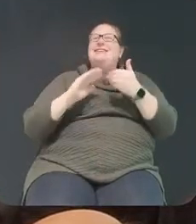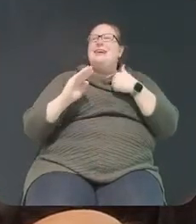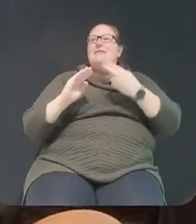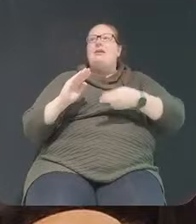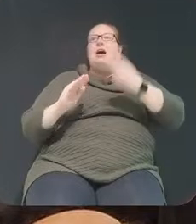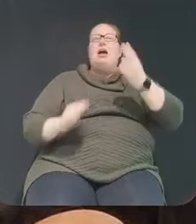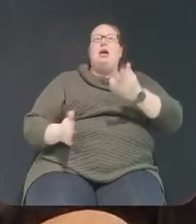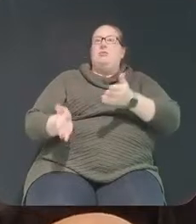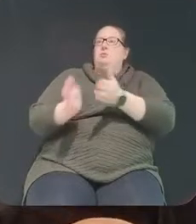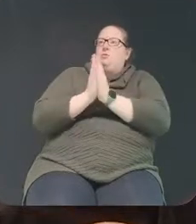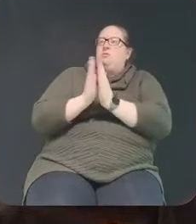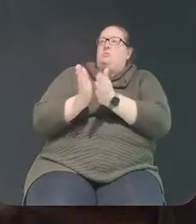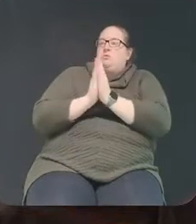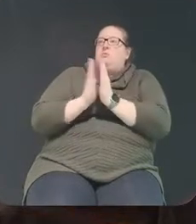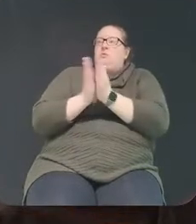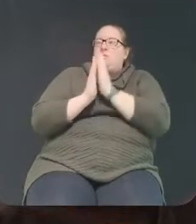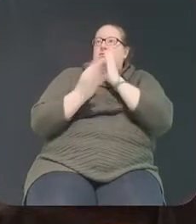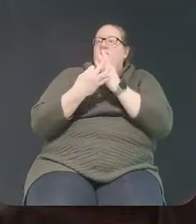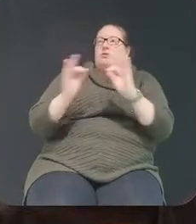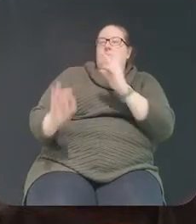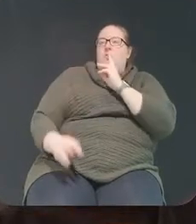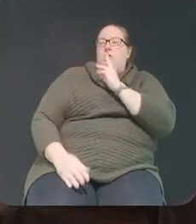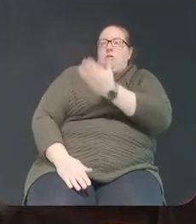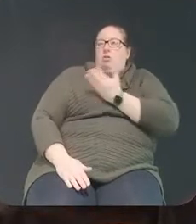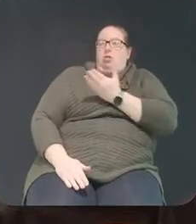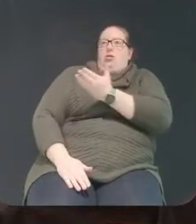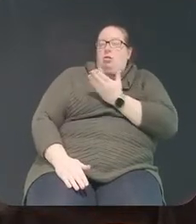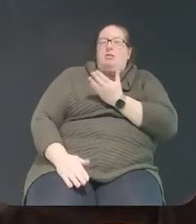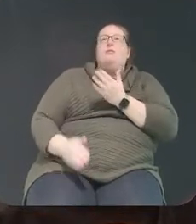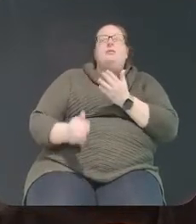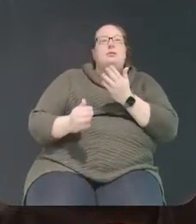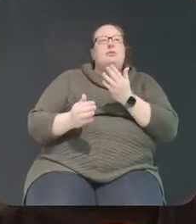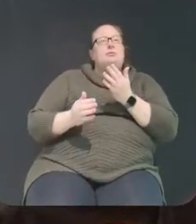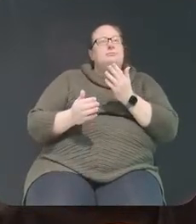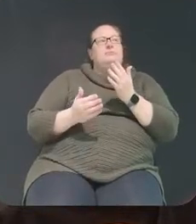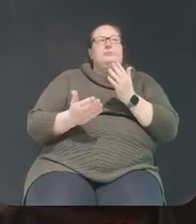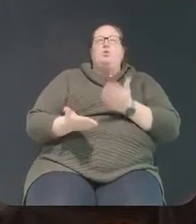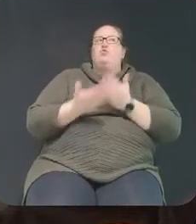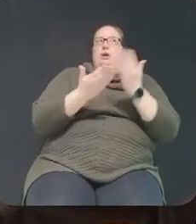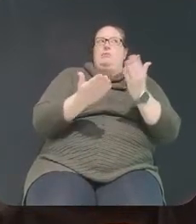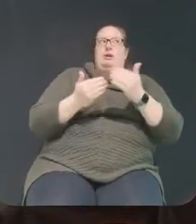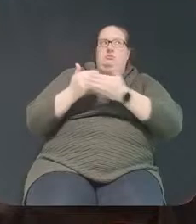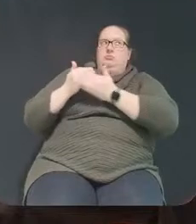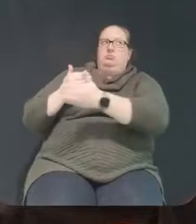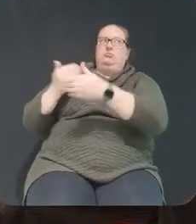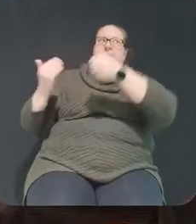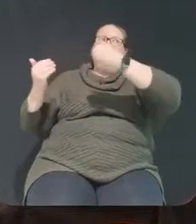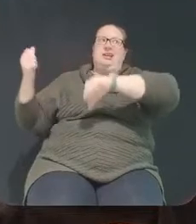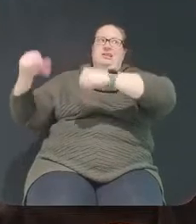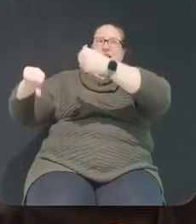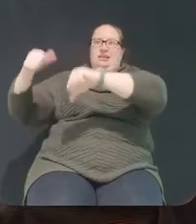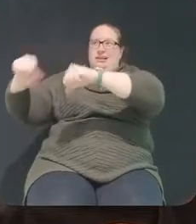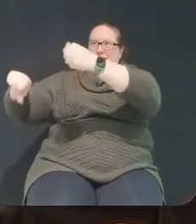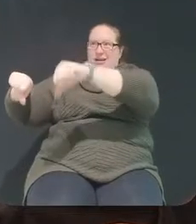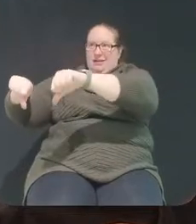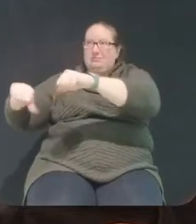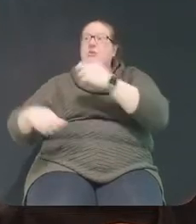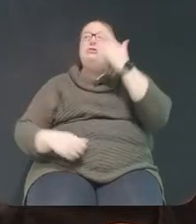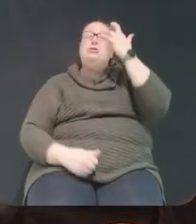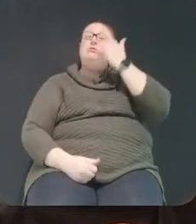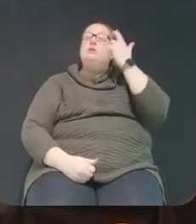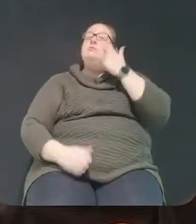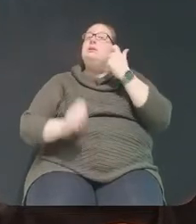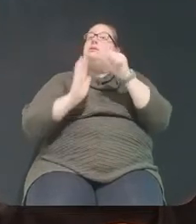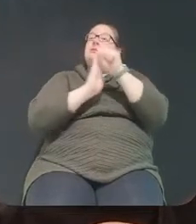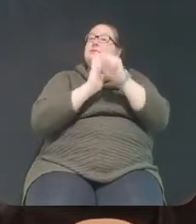of petitions for free water and recommended that they be denied from that point forward. The reason given was that, according to